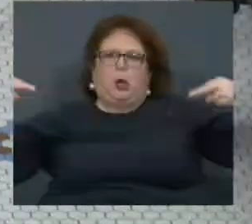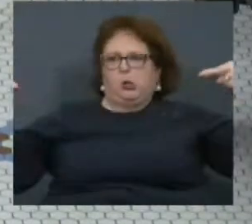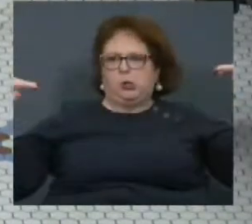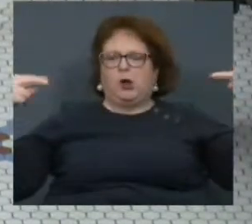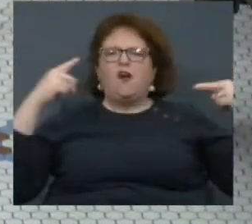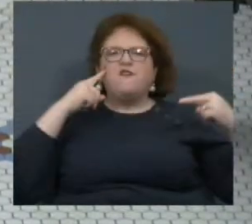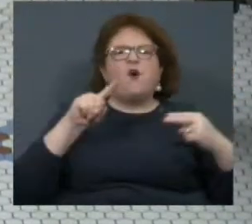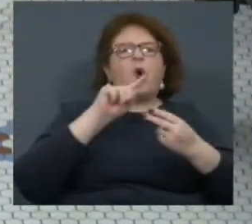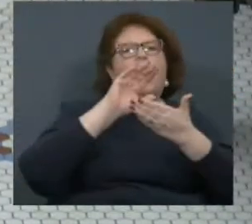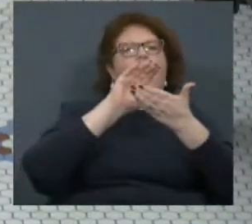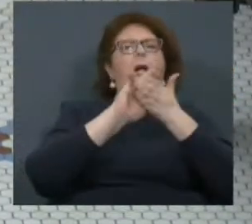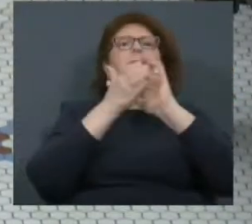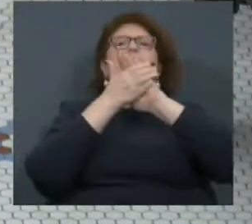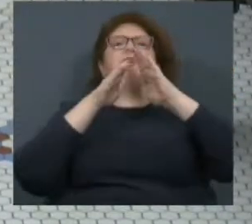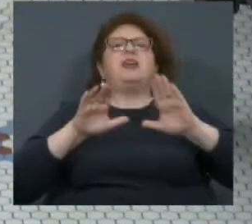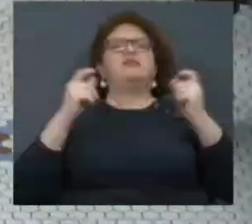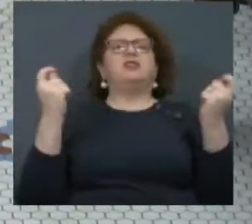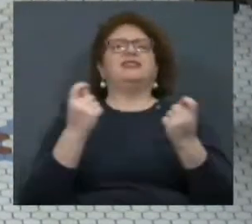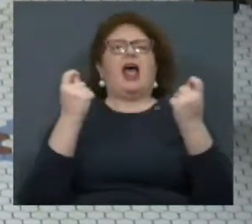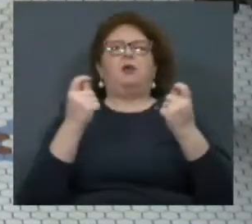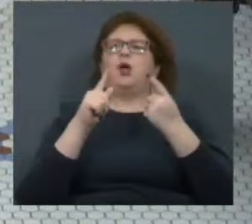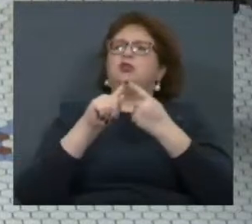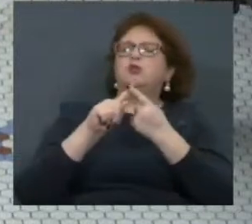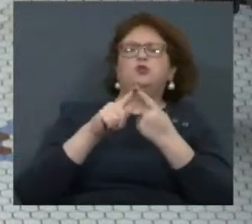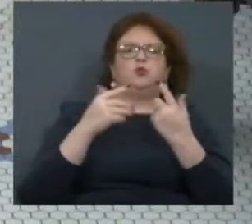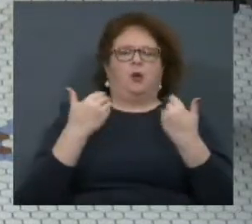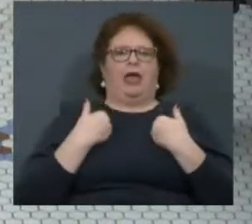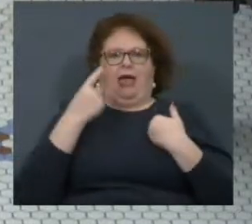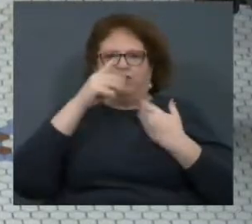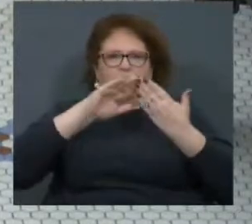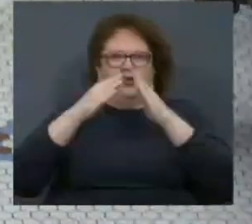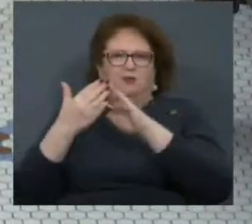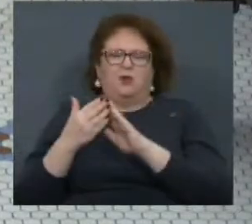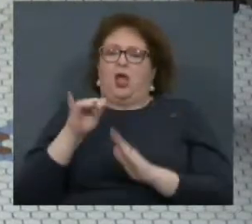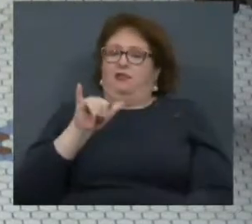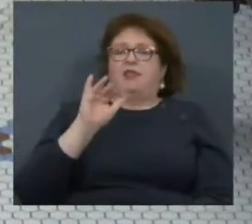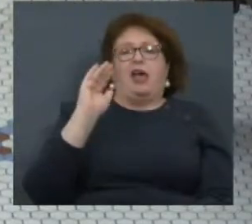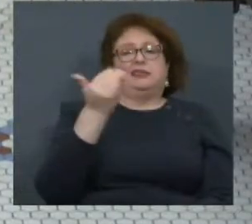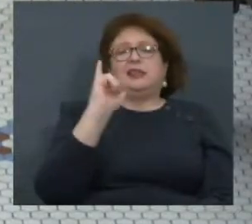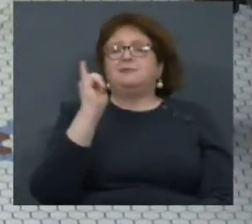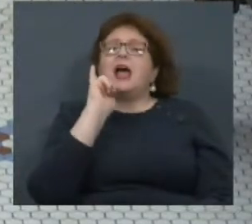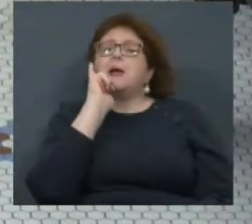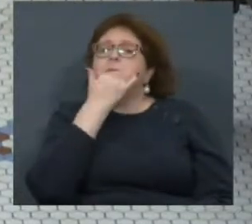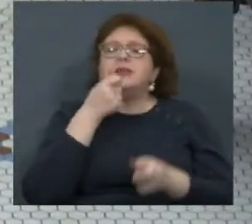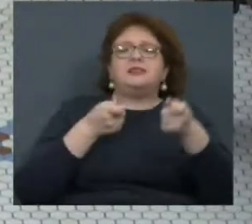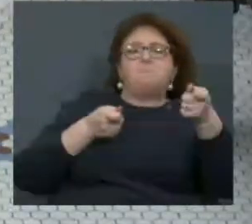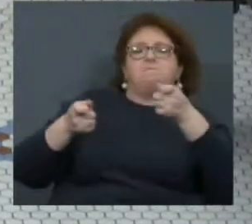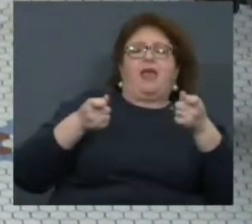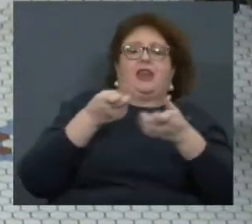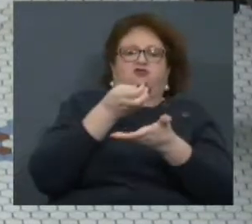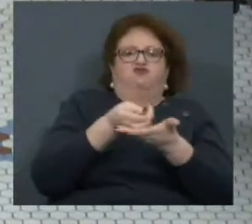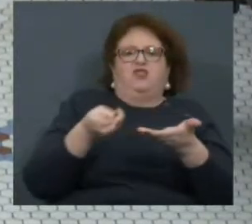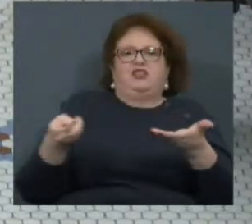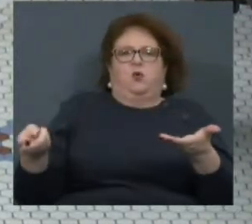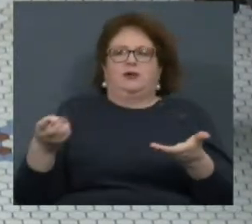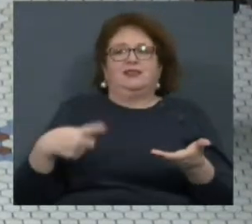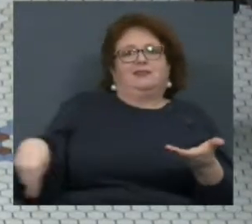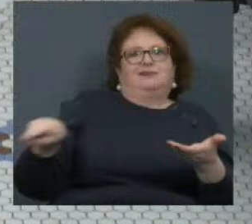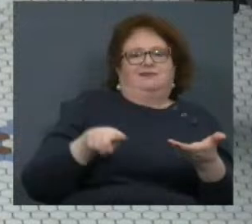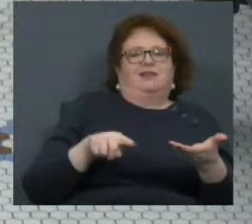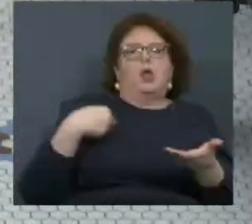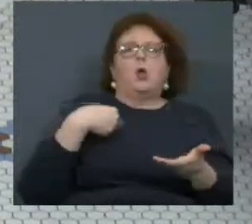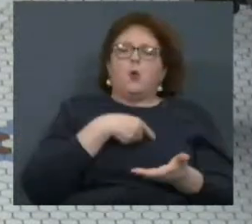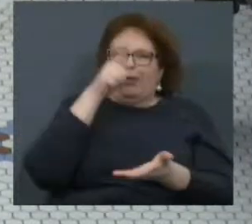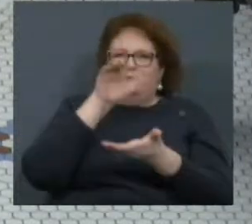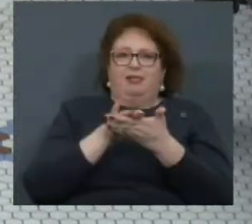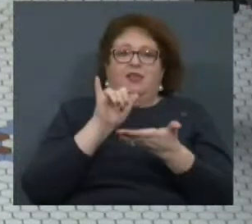which seems like a complete mismanagement of resources to me. We believe that real change comes from within